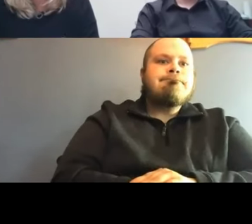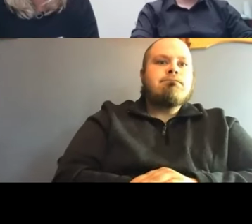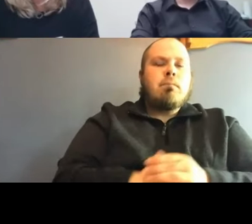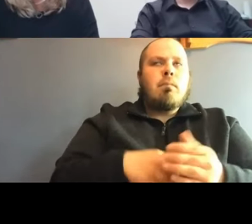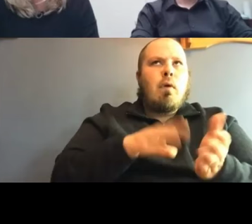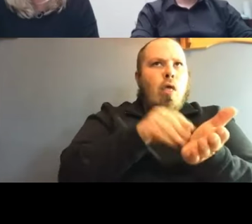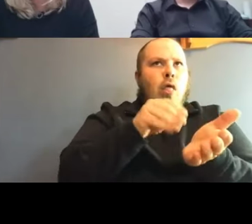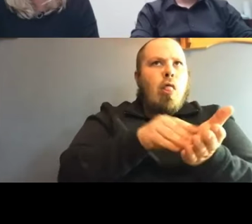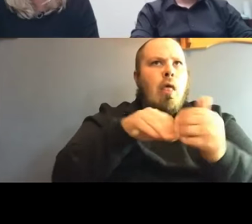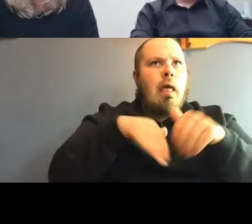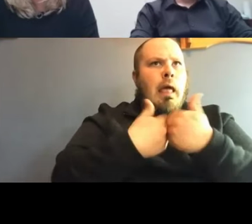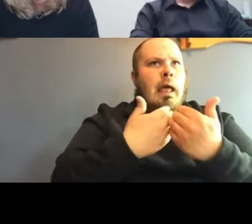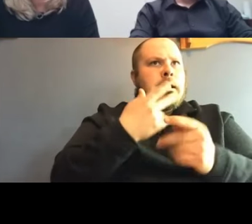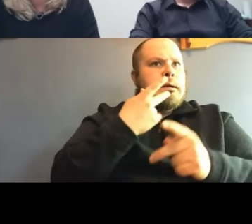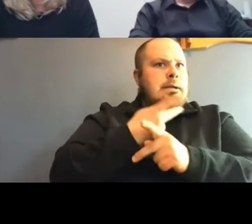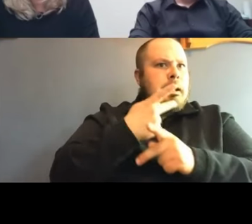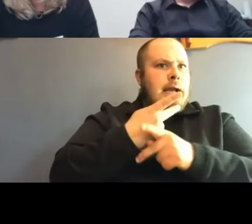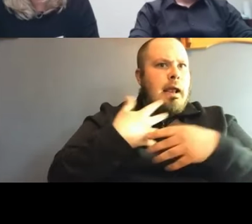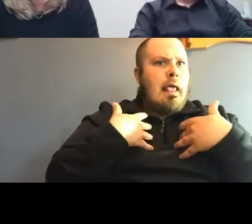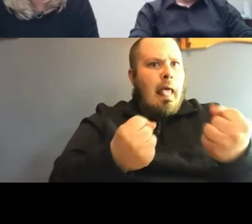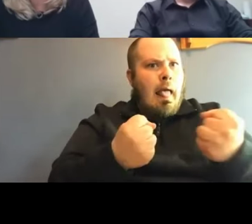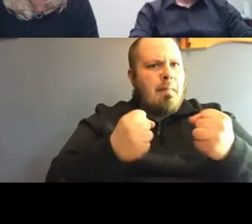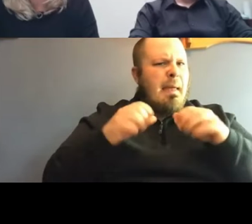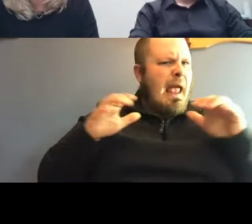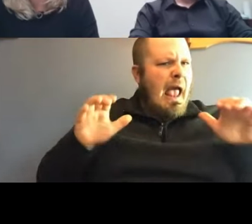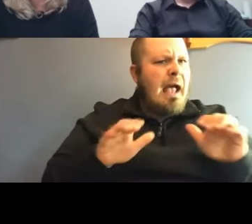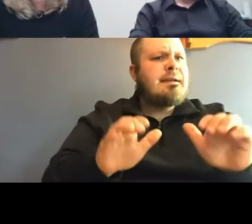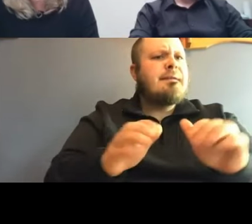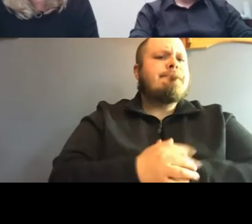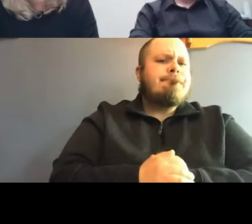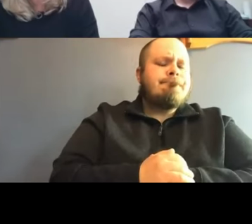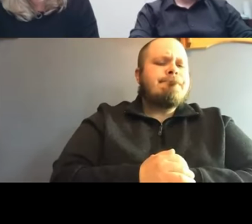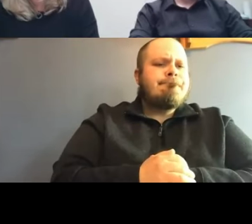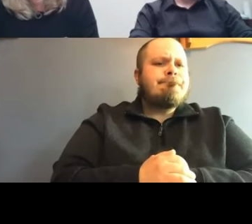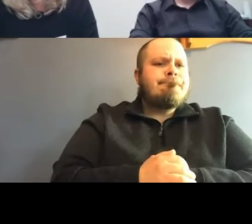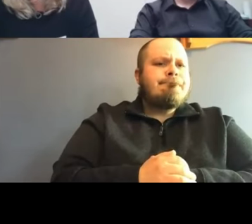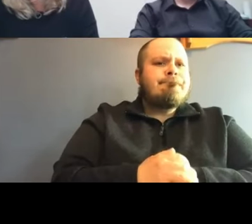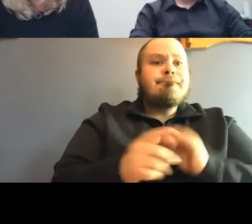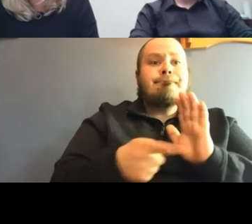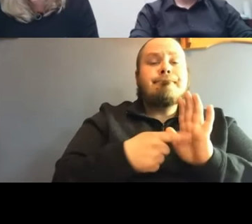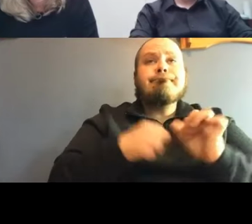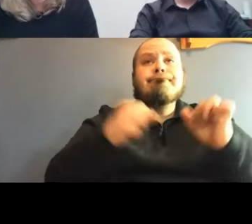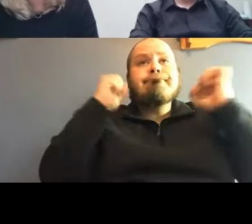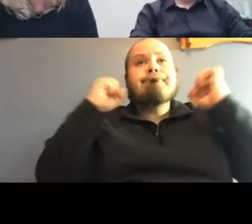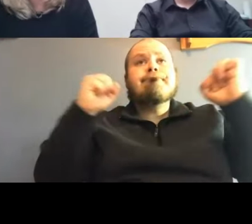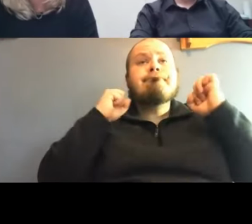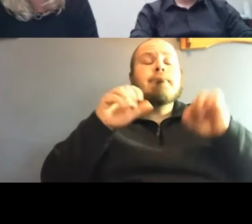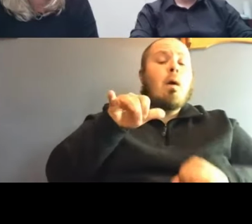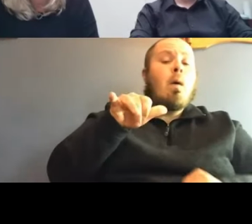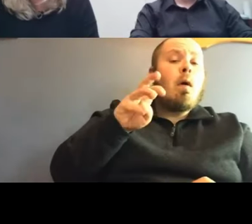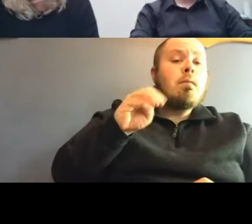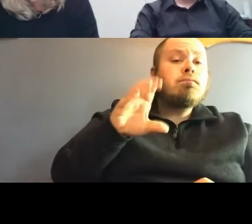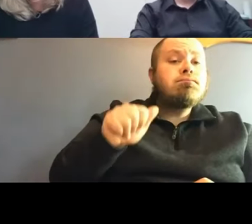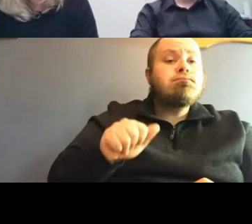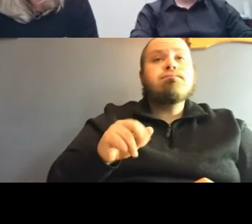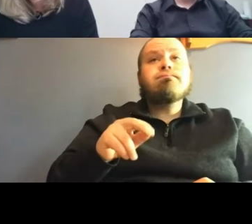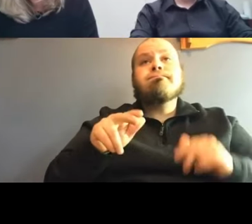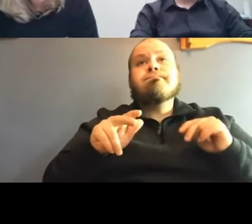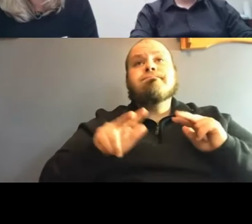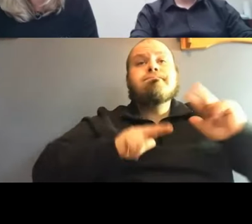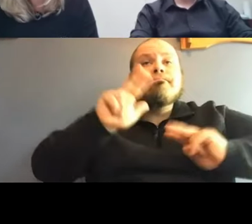of the health and be active. Sometimes they're going to the Y, or going on hikes, or